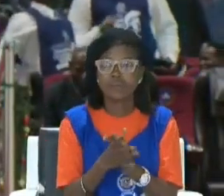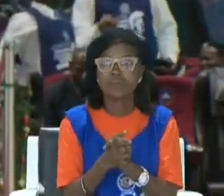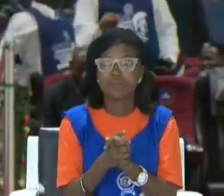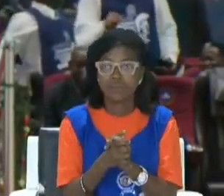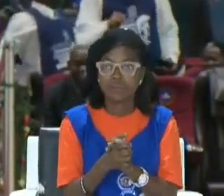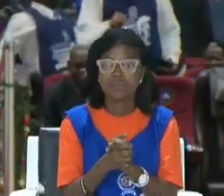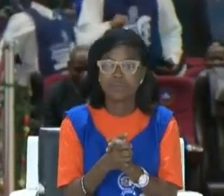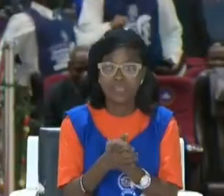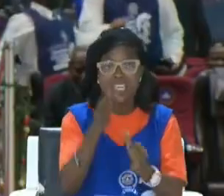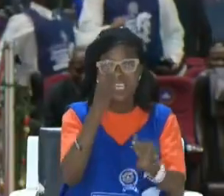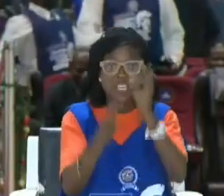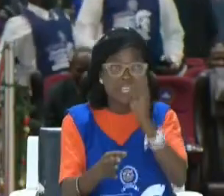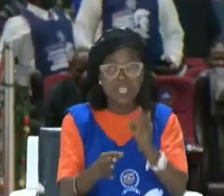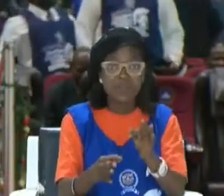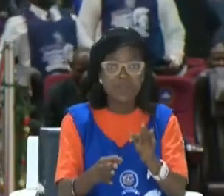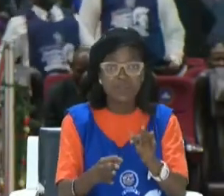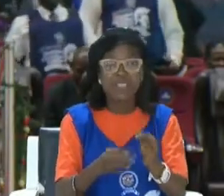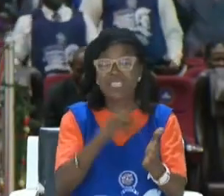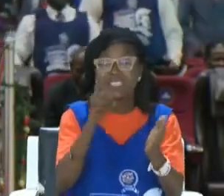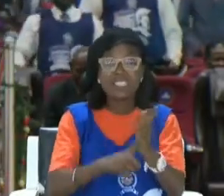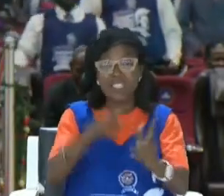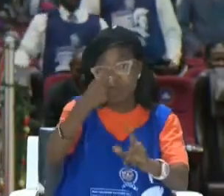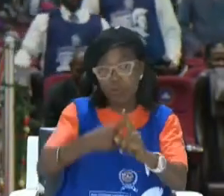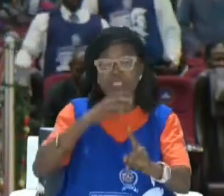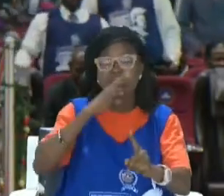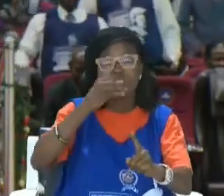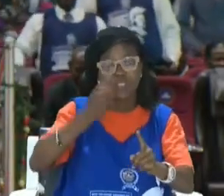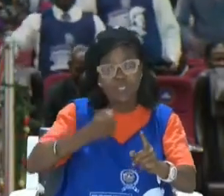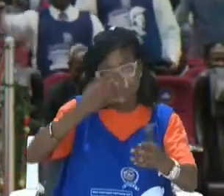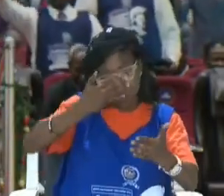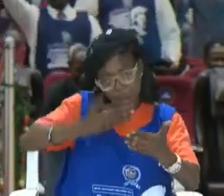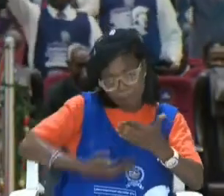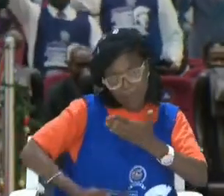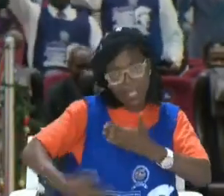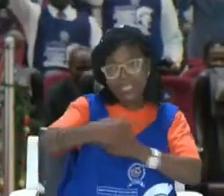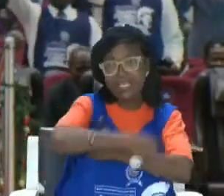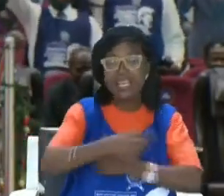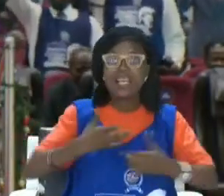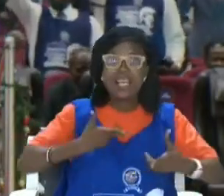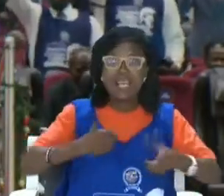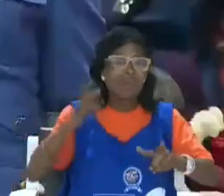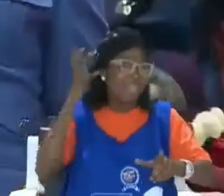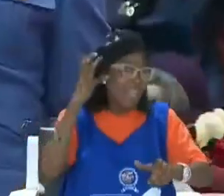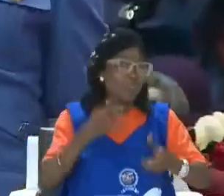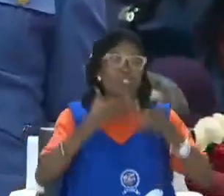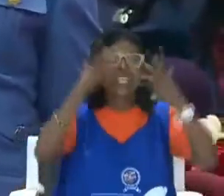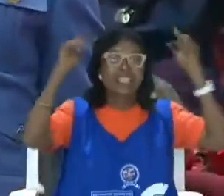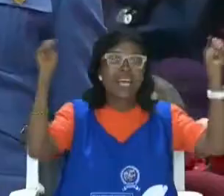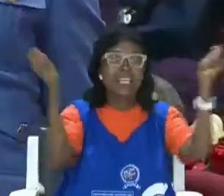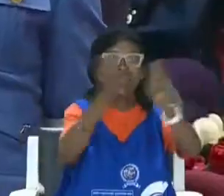If you are born in the month of November, let me hear you shout hallelujah.